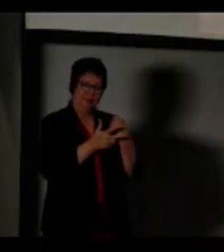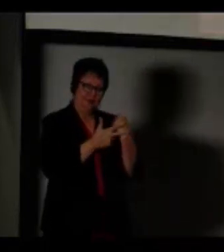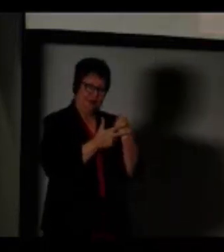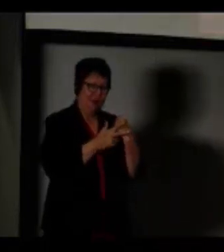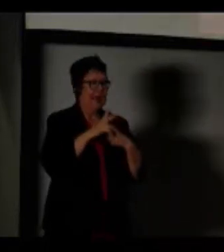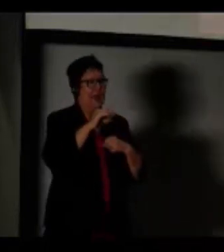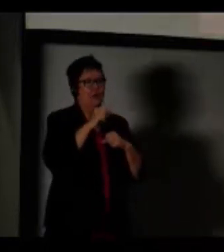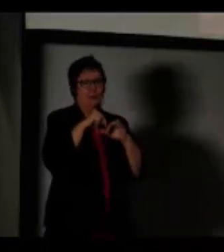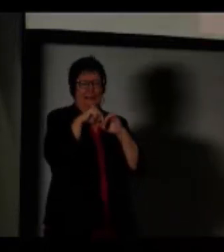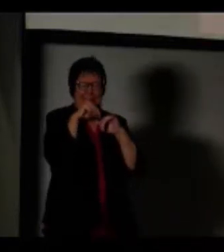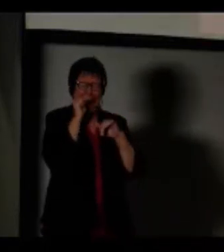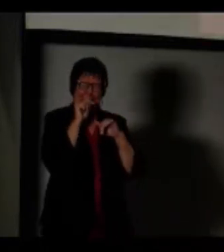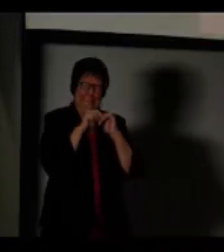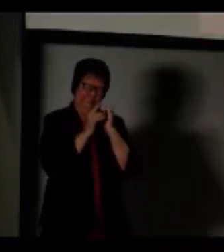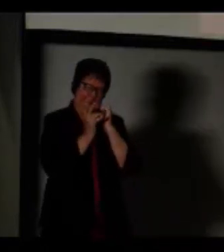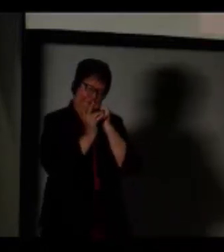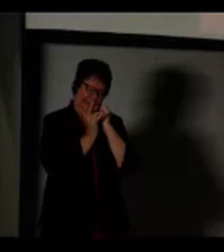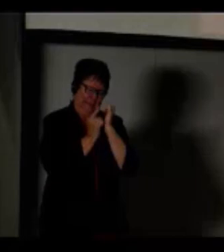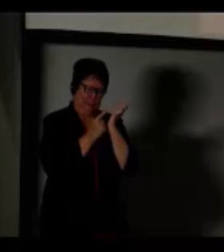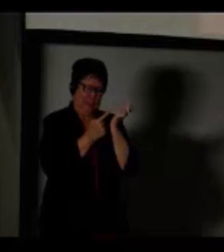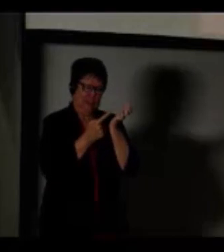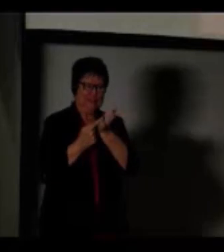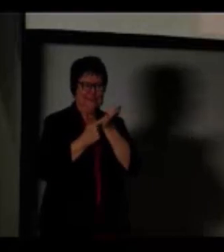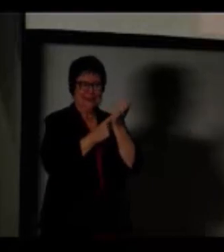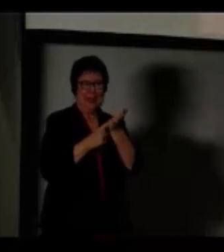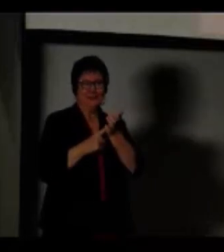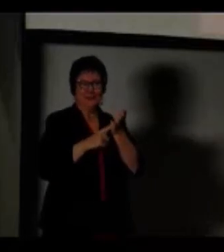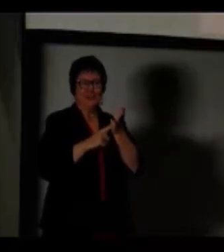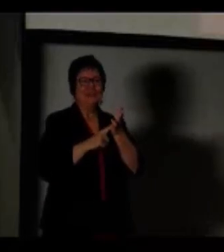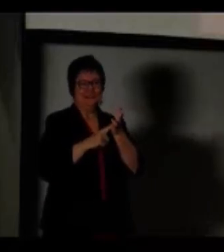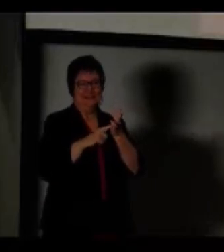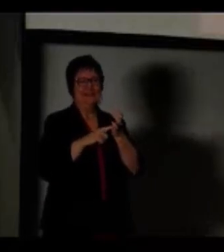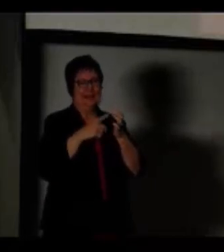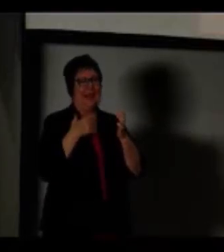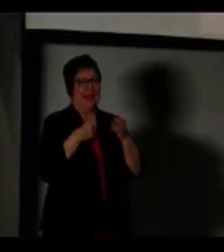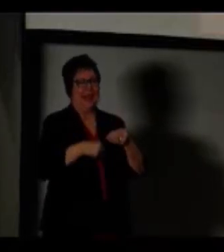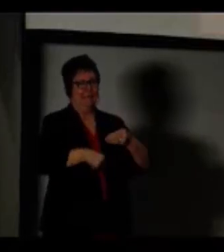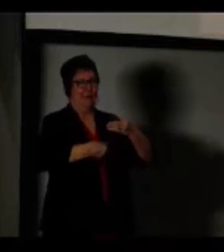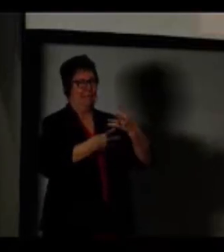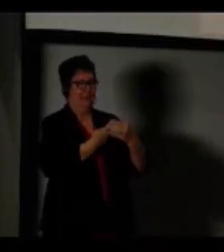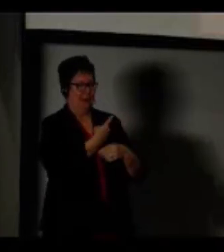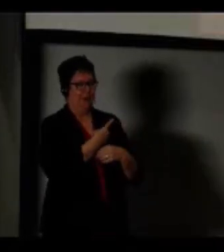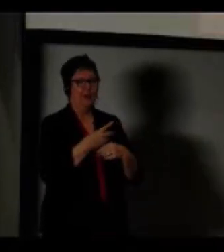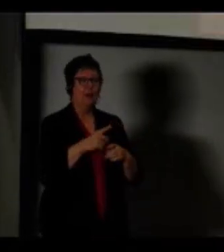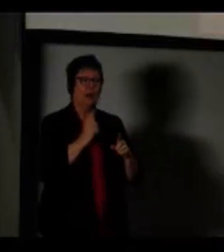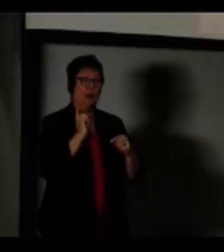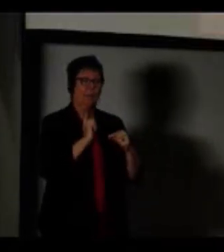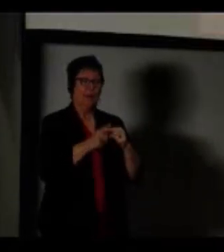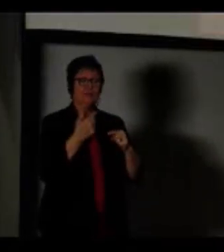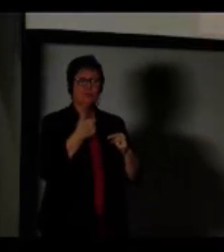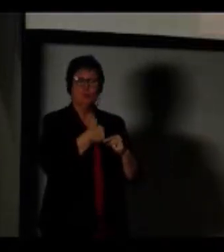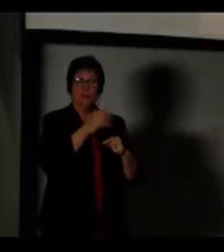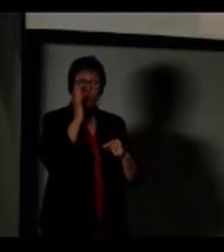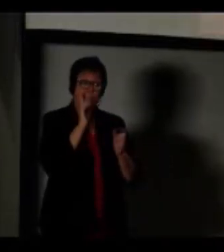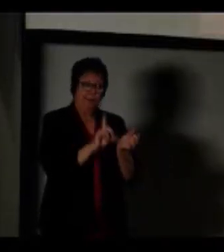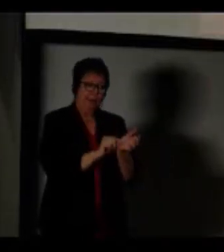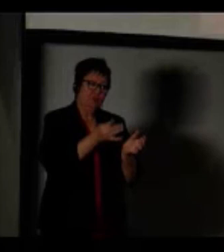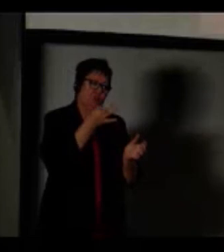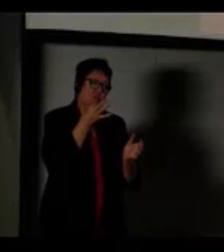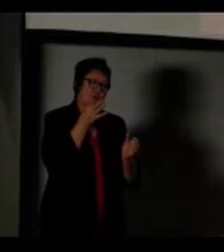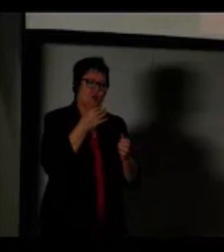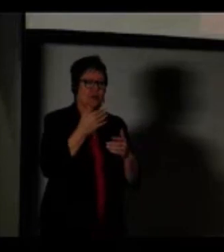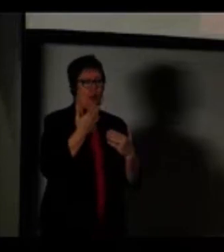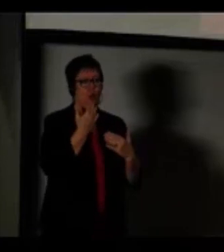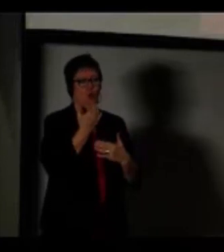technical discussions took place among the partners. And then soon we'll be publishing a good practices guide that will